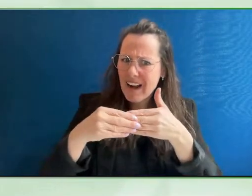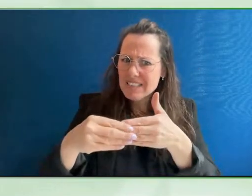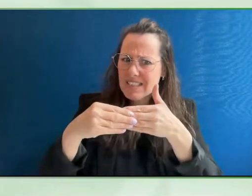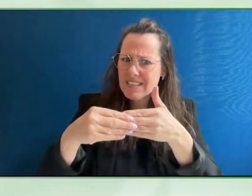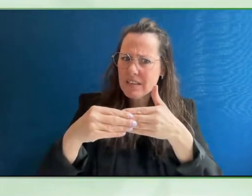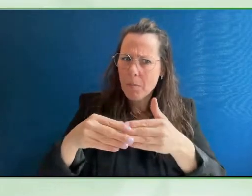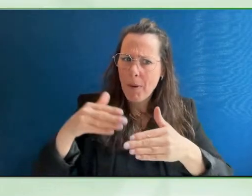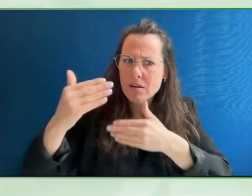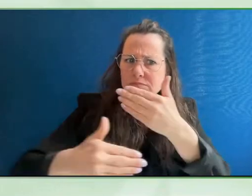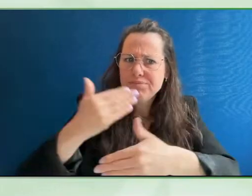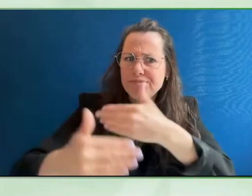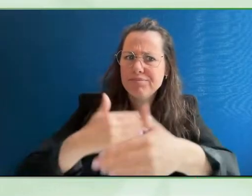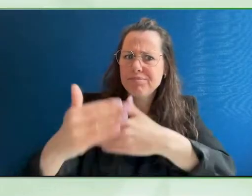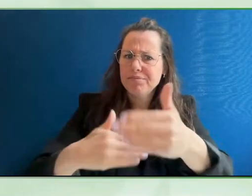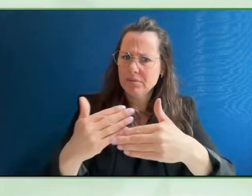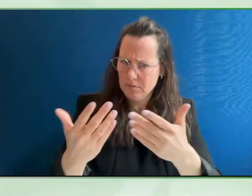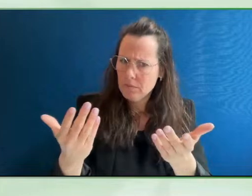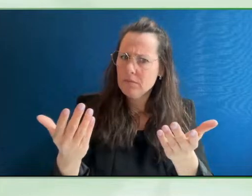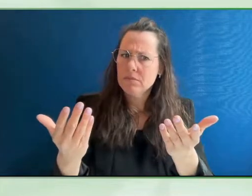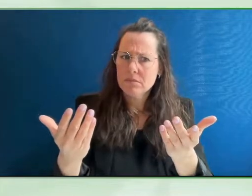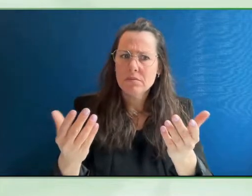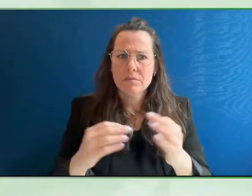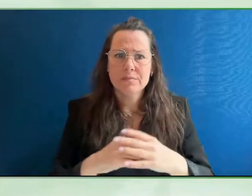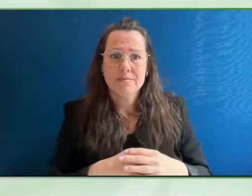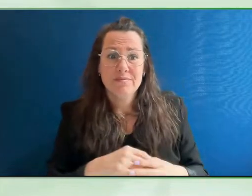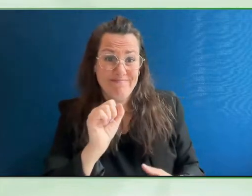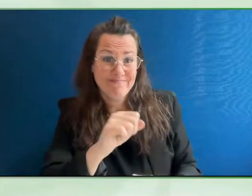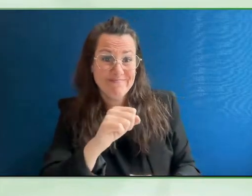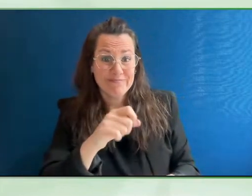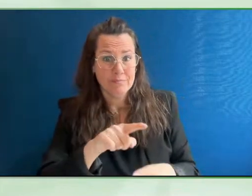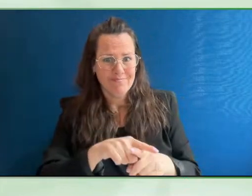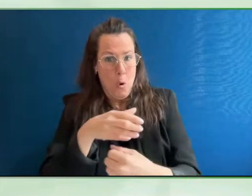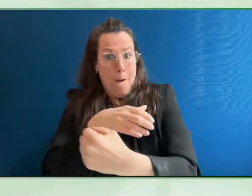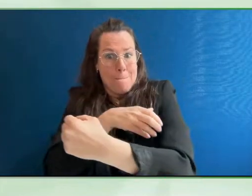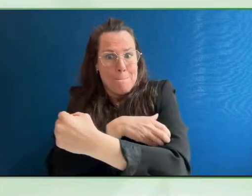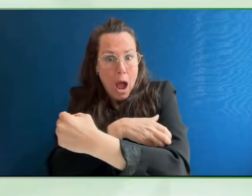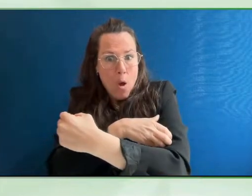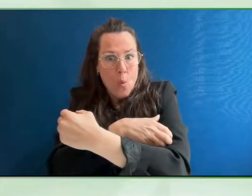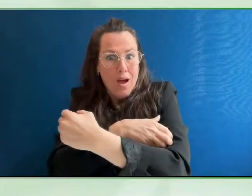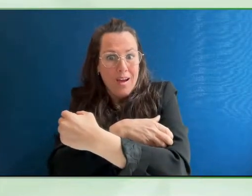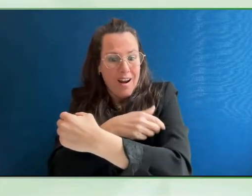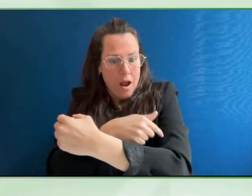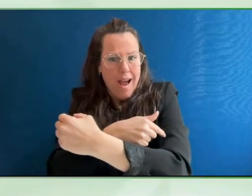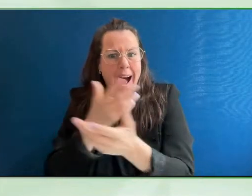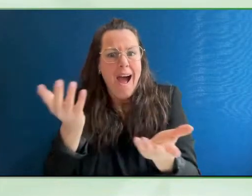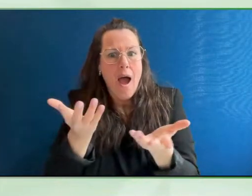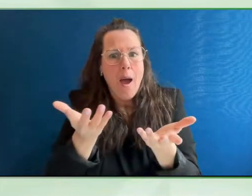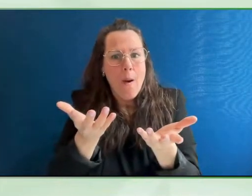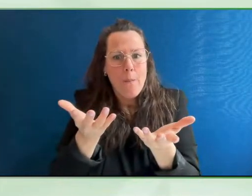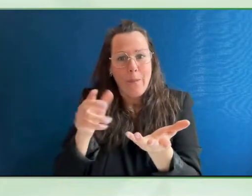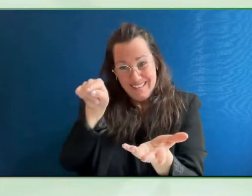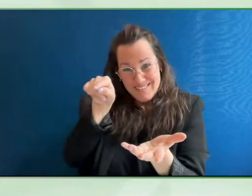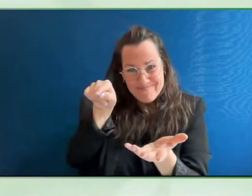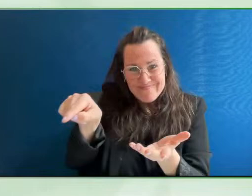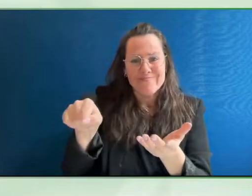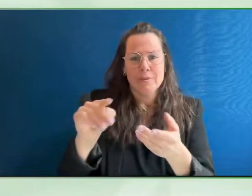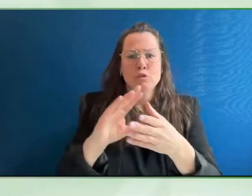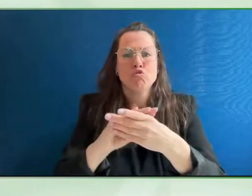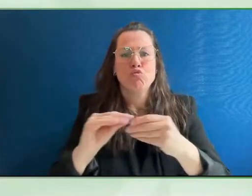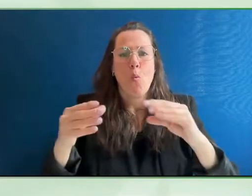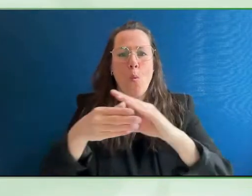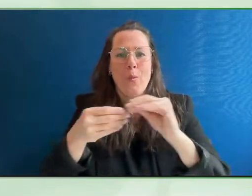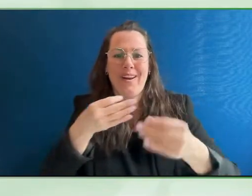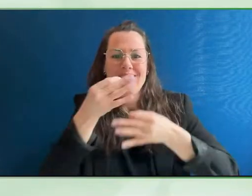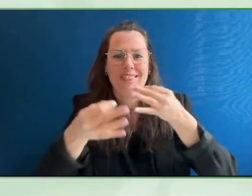creating these spaces for conversation, for awareness raising? It's an interesting chicken and egg